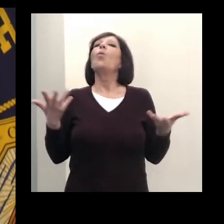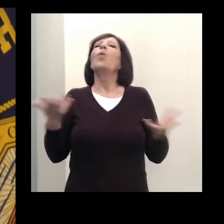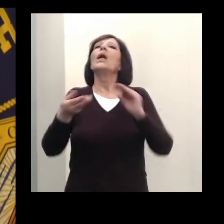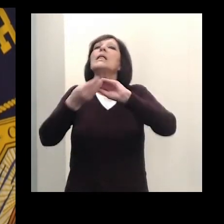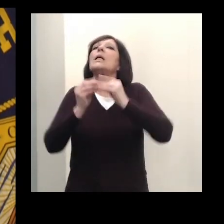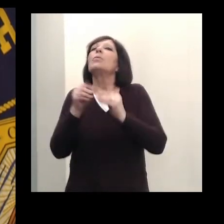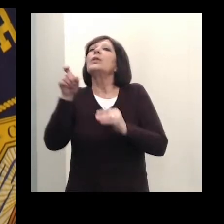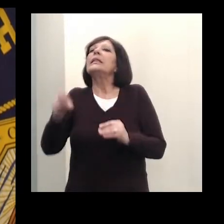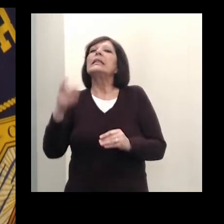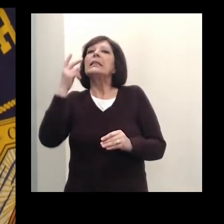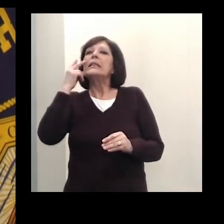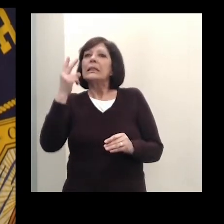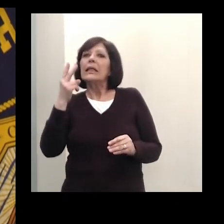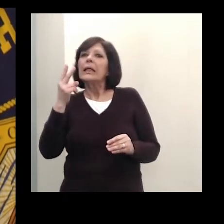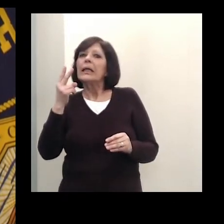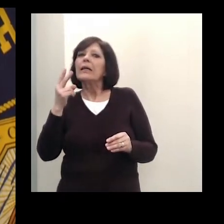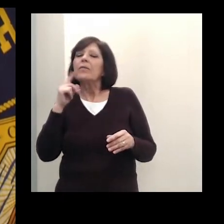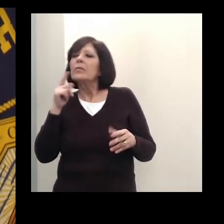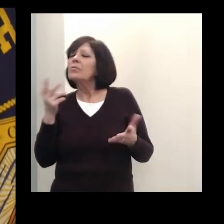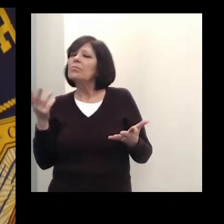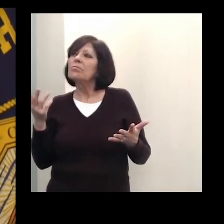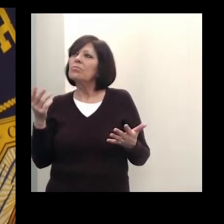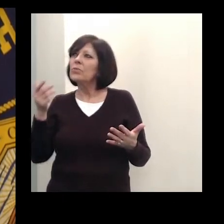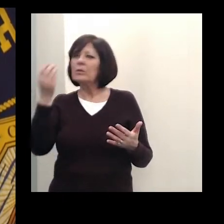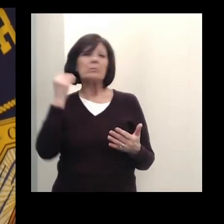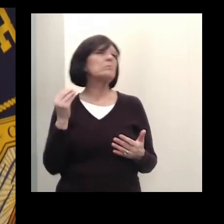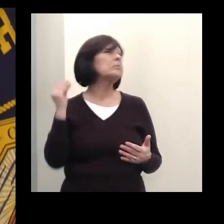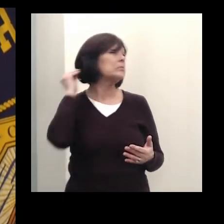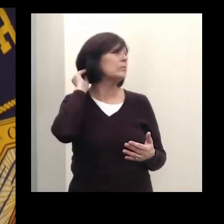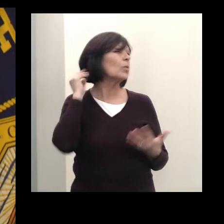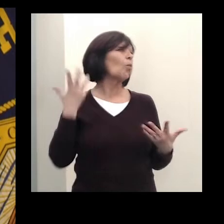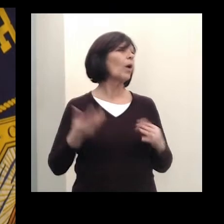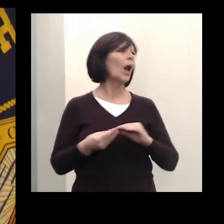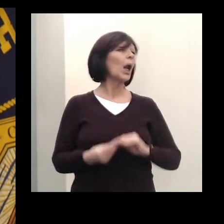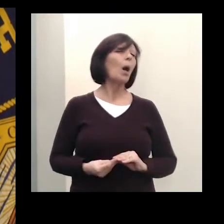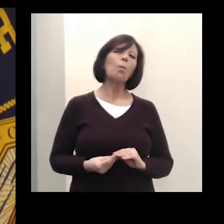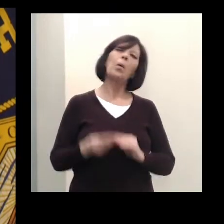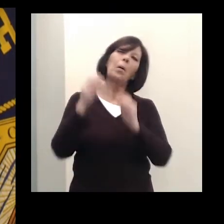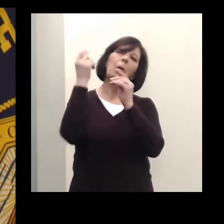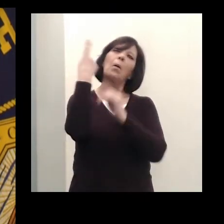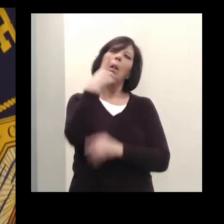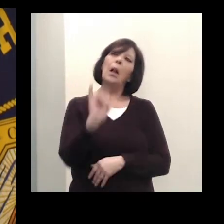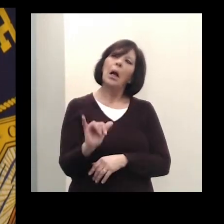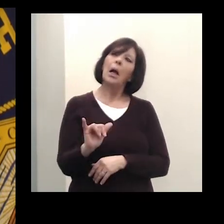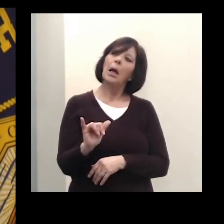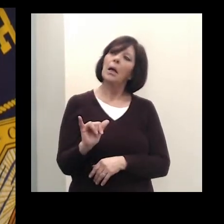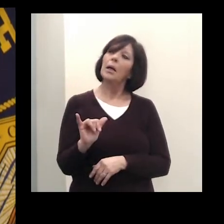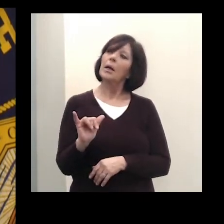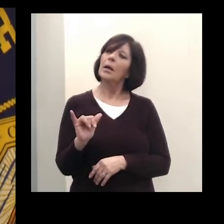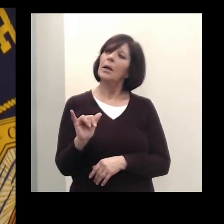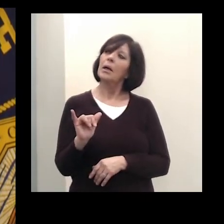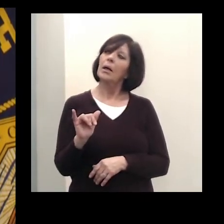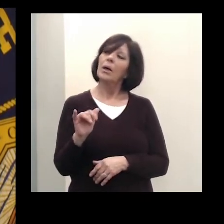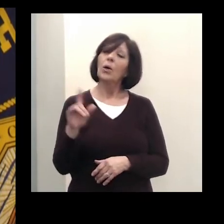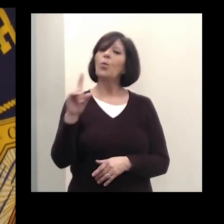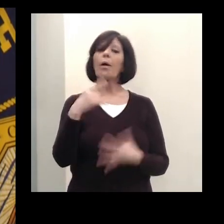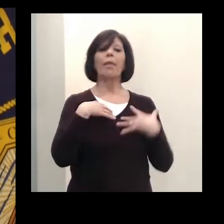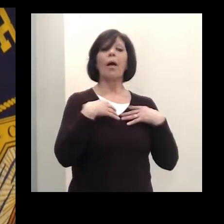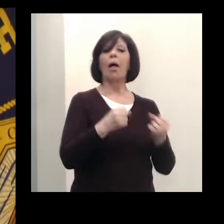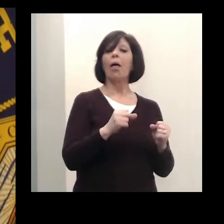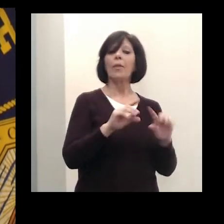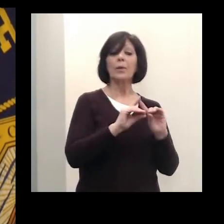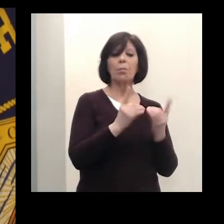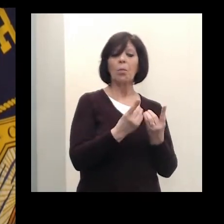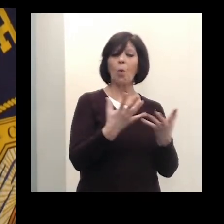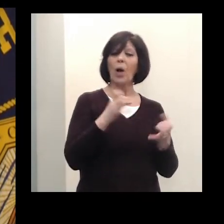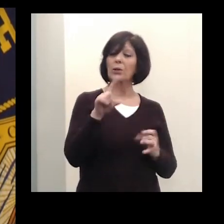Or do you have in mind where you want the numbers to be, where the health department wants those numbers to be for that to even be